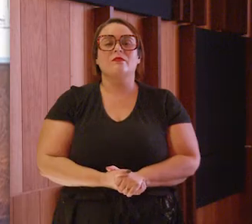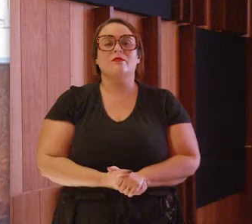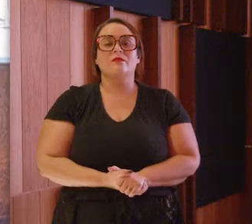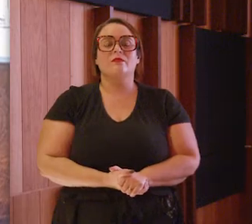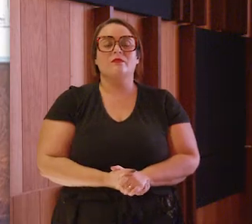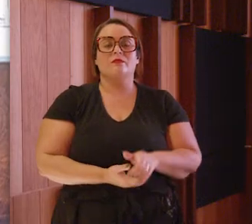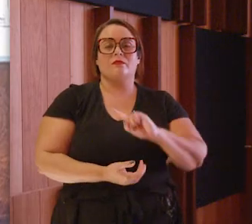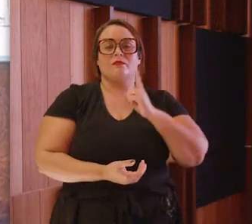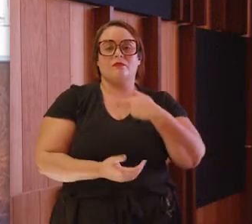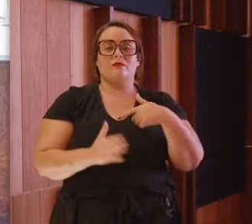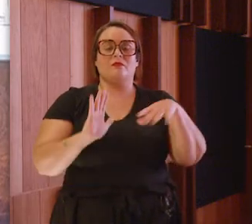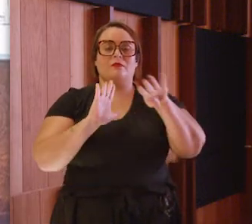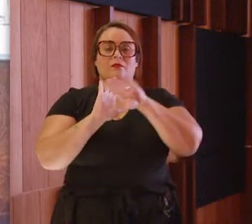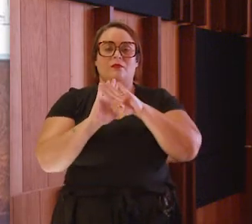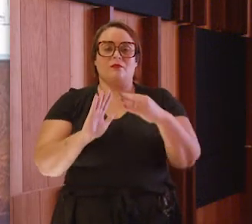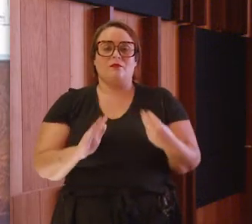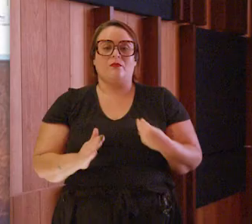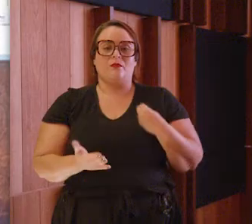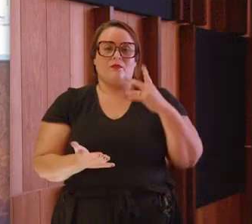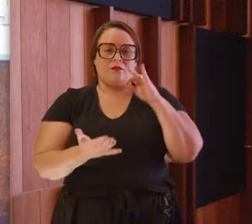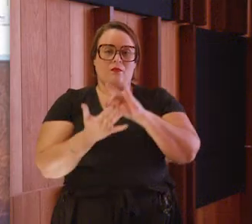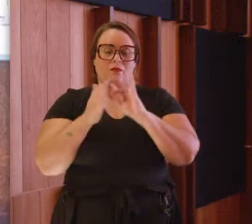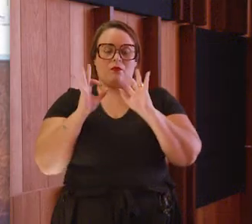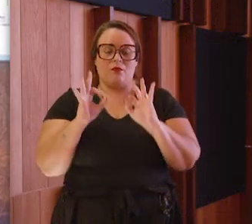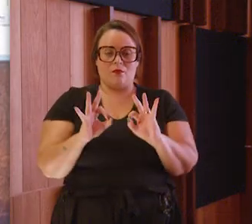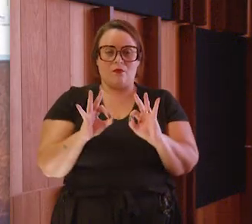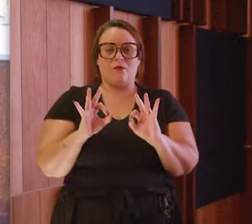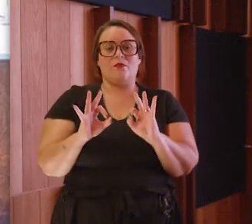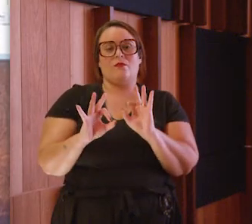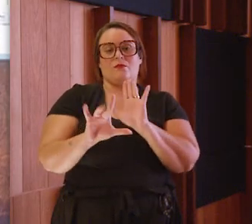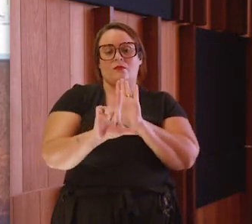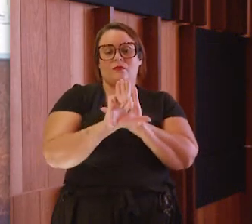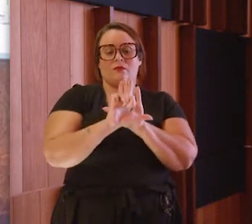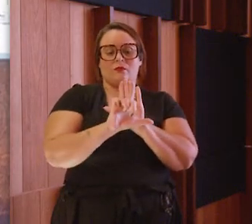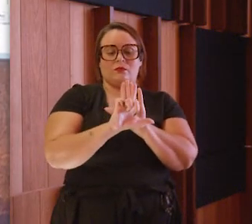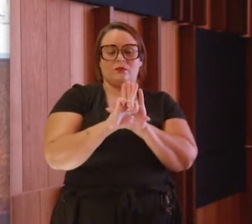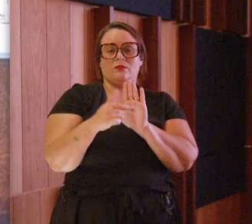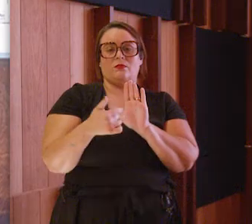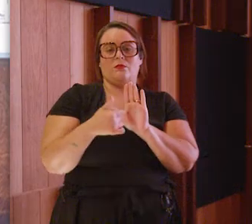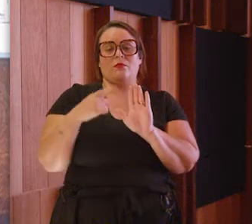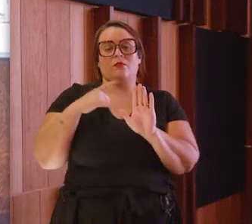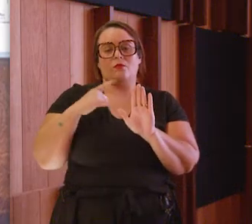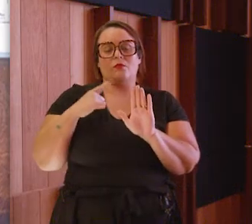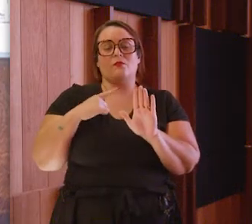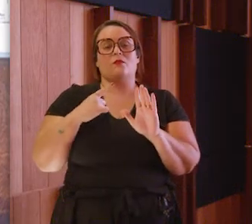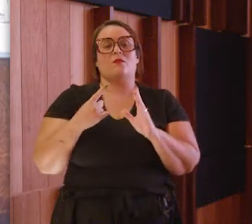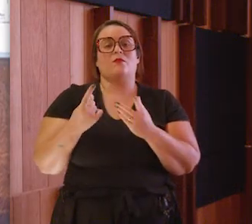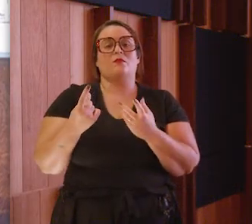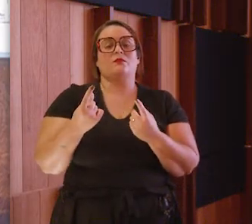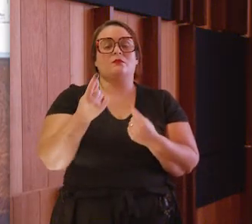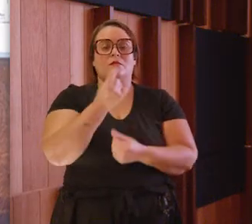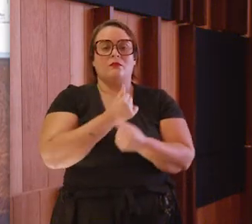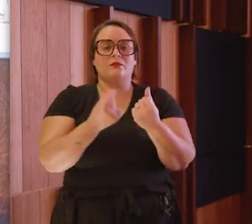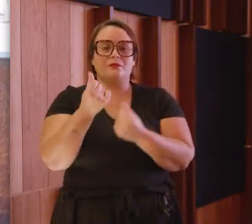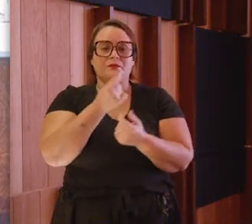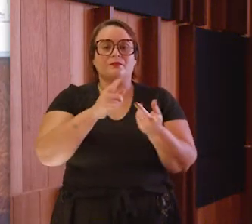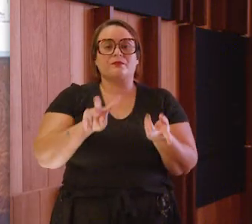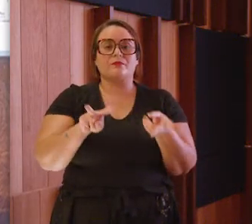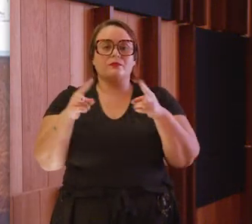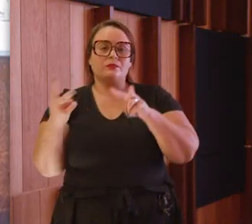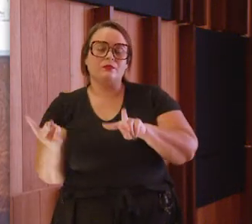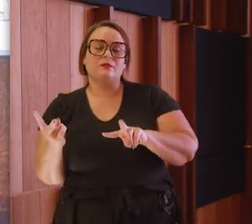in progress transfer pricing legislation that is now mandatory as from this year, and then we will address during the course of this